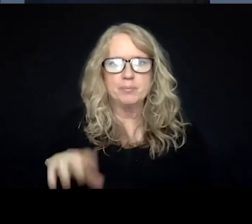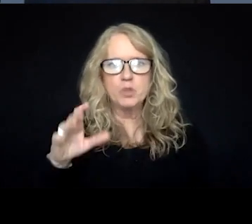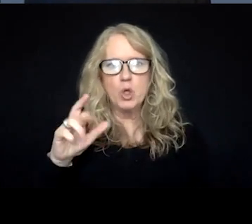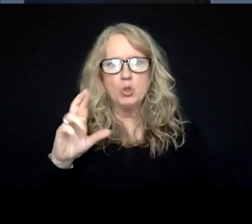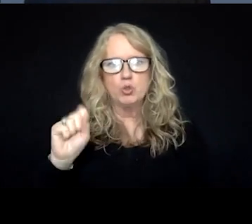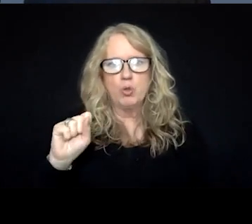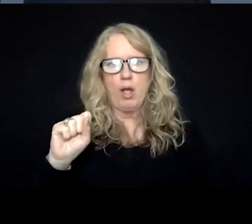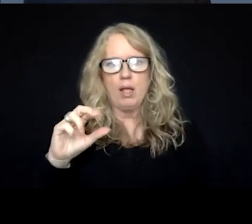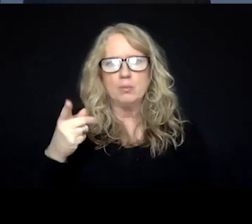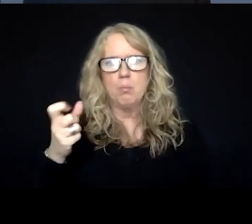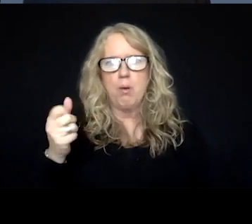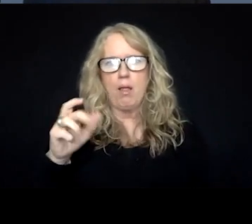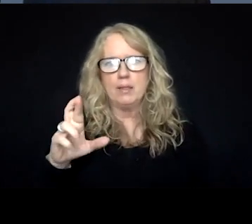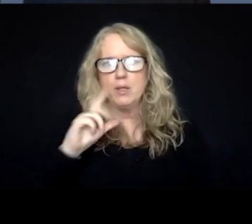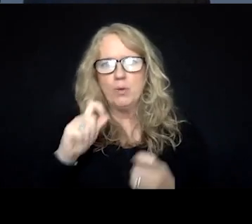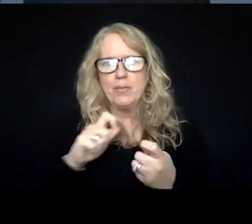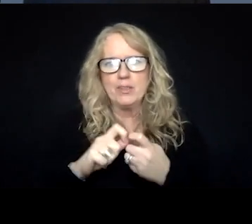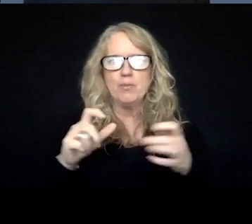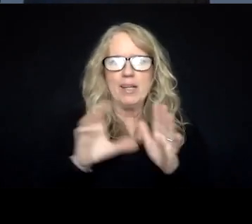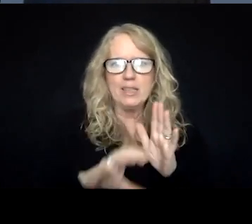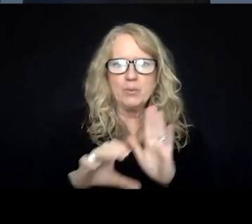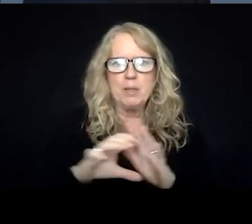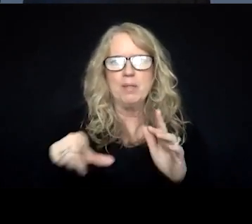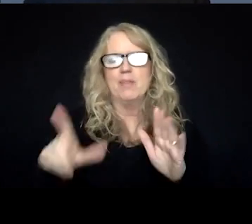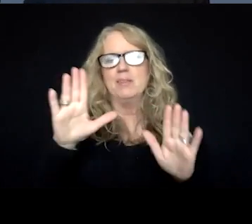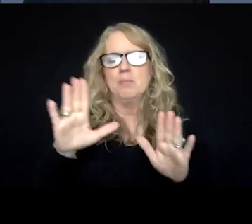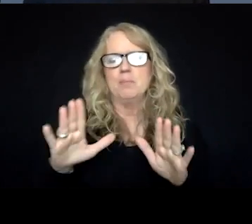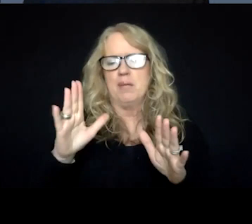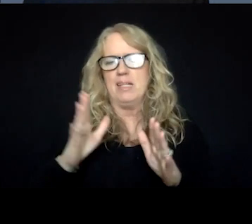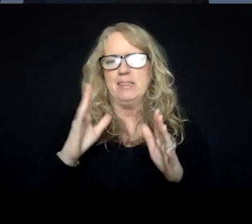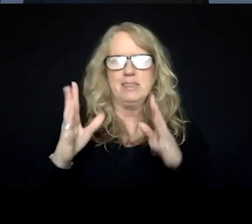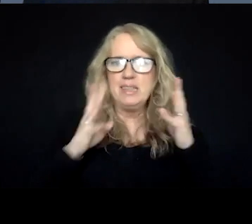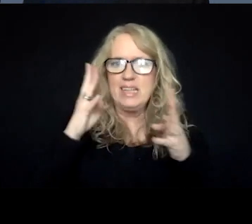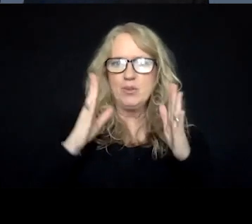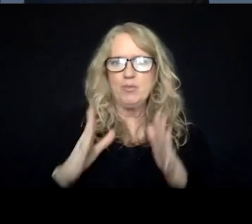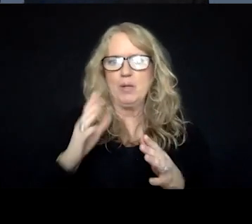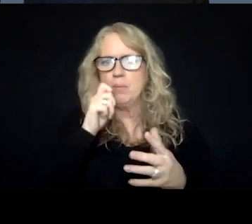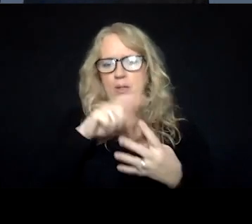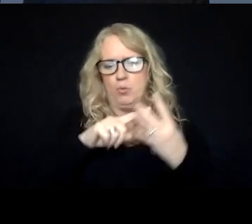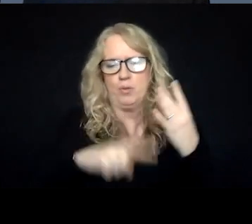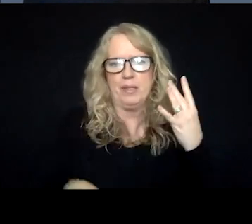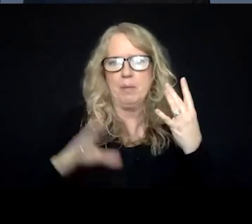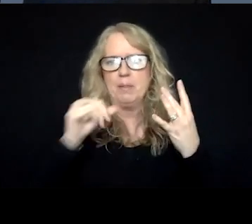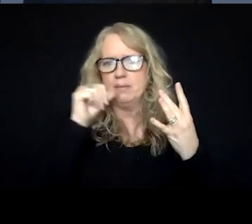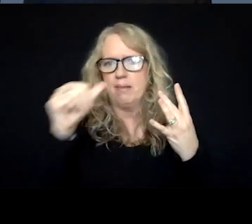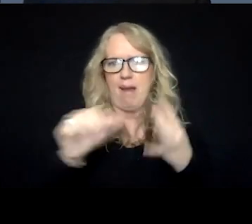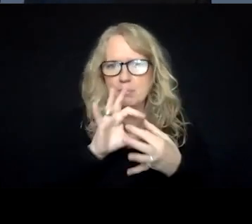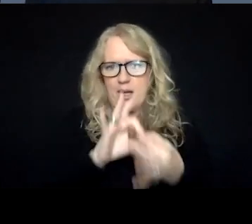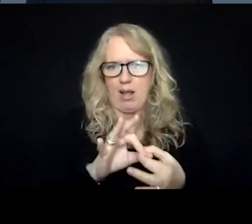Cross-pollinators was the defining characteristics of these amazing innovators, but who among these four choices does not belong?